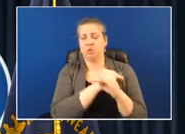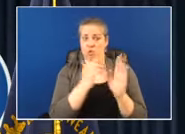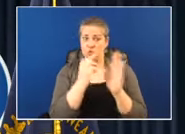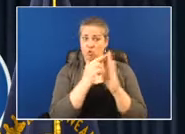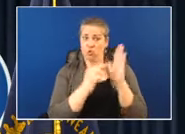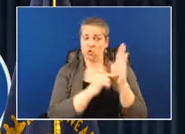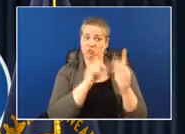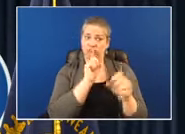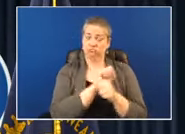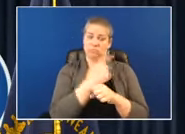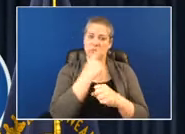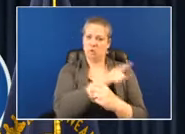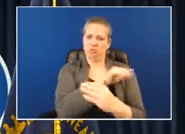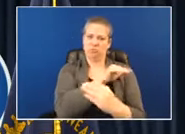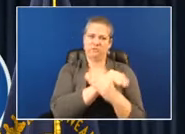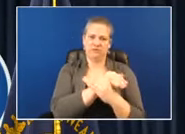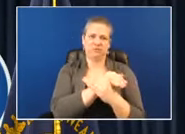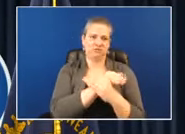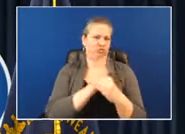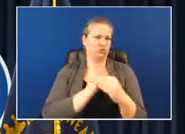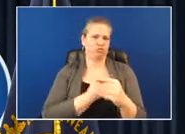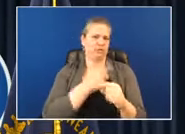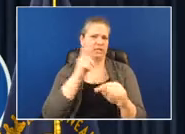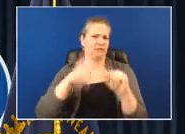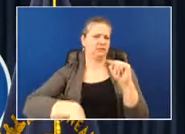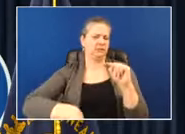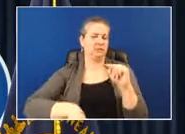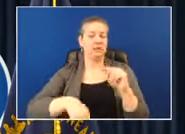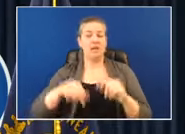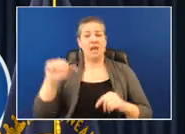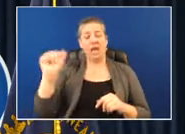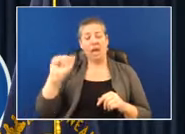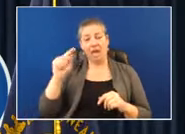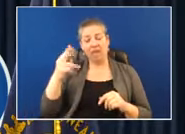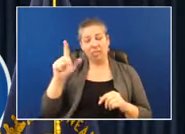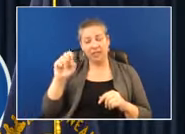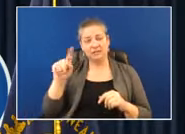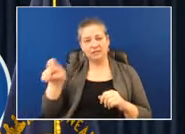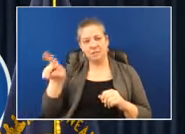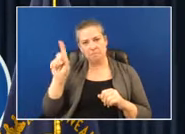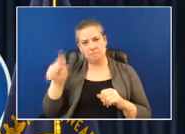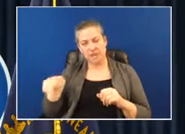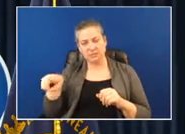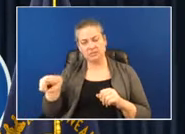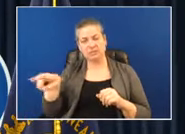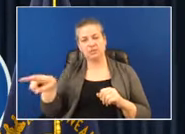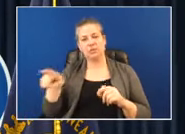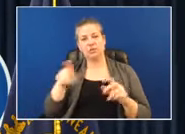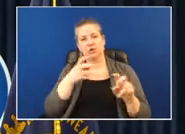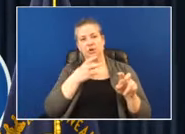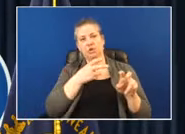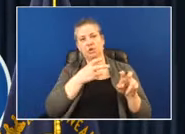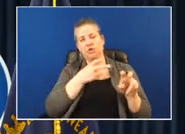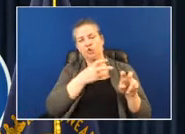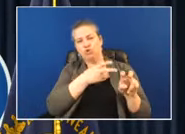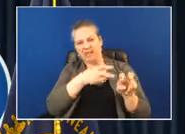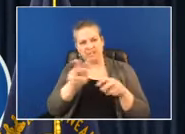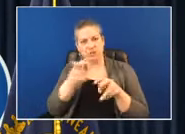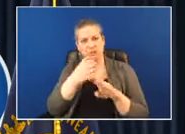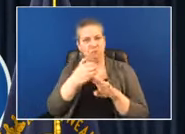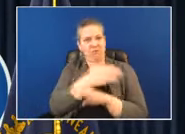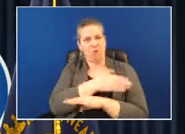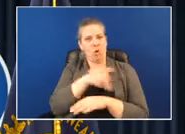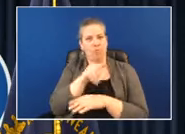they prevent it. They say that an athlete either has to transition before they reach puberty, where you don't have then that hormonal